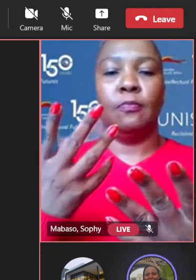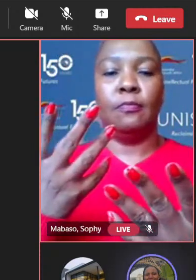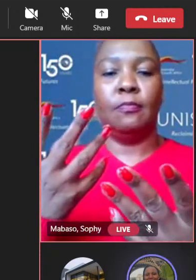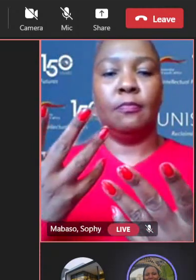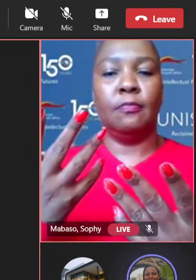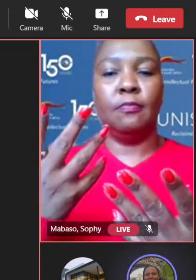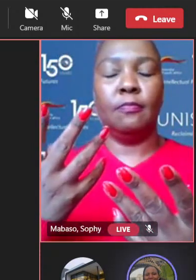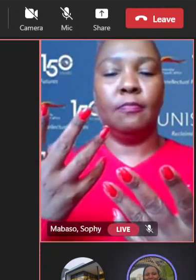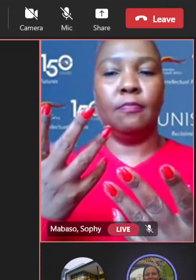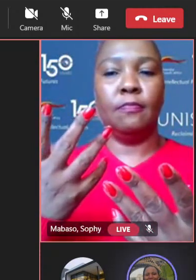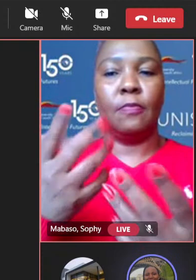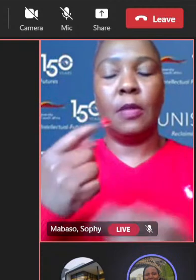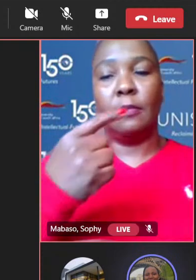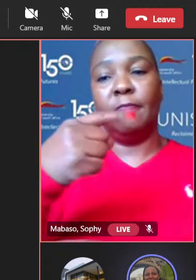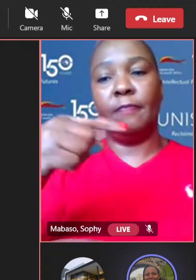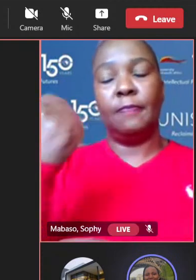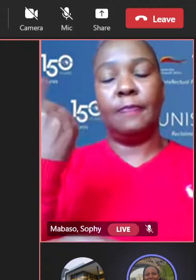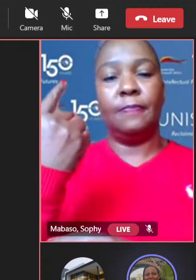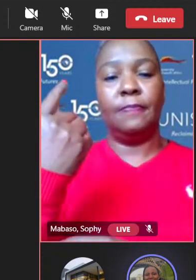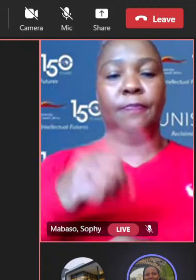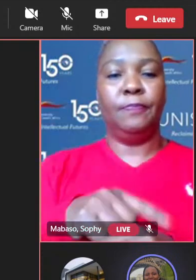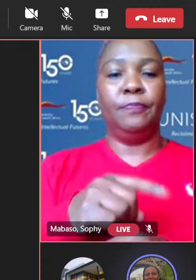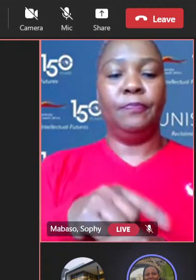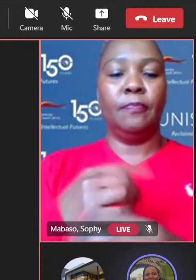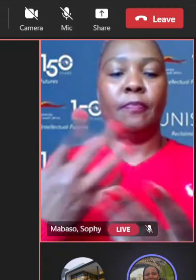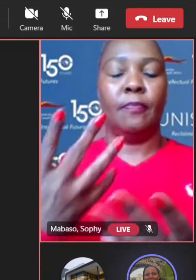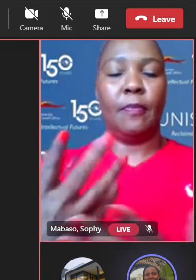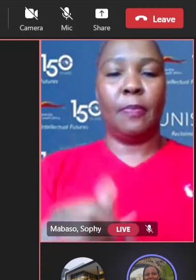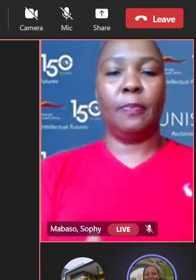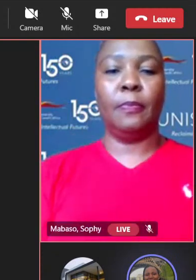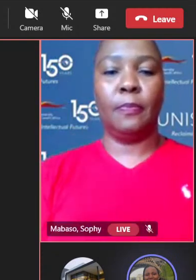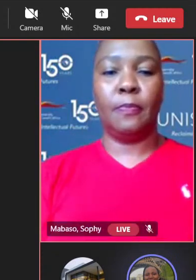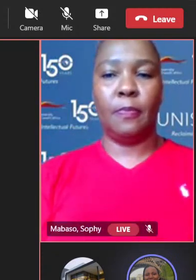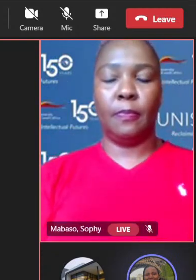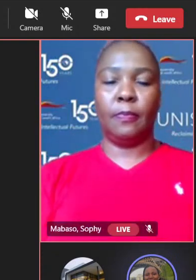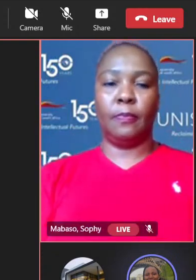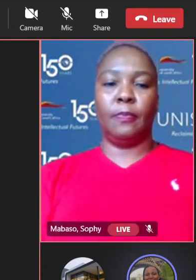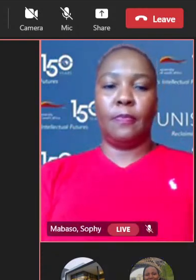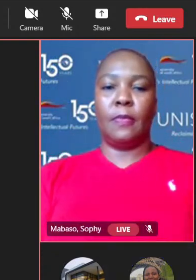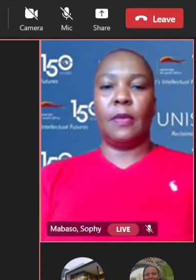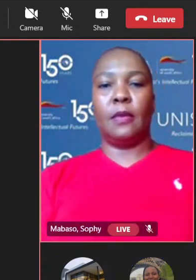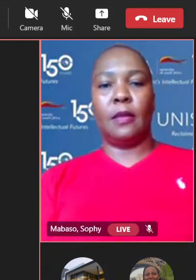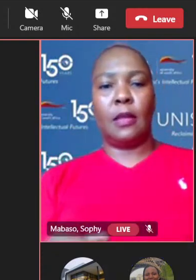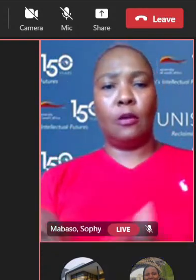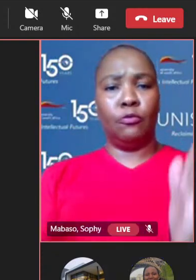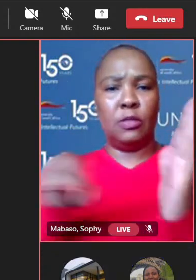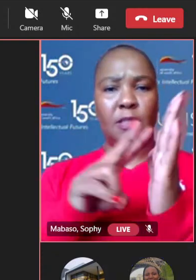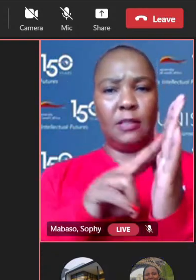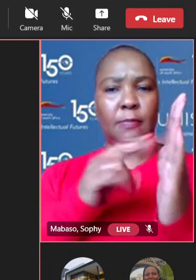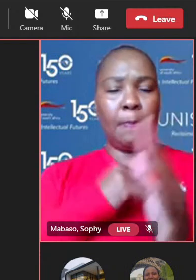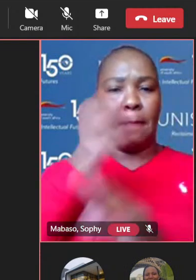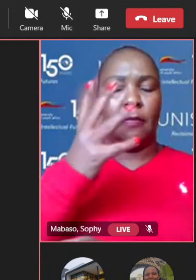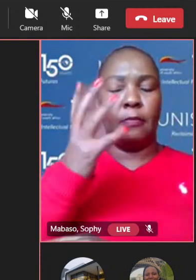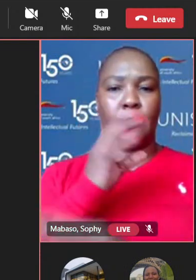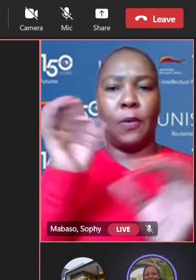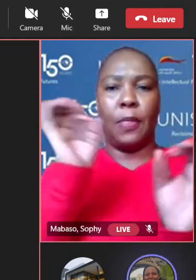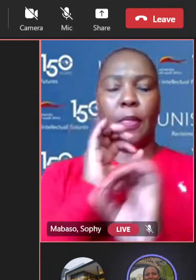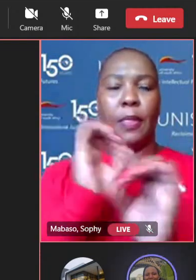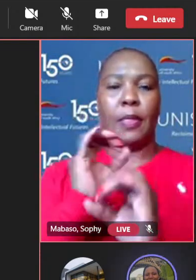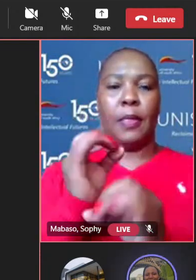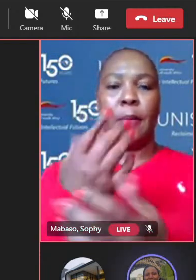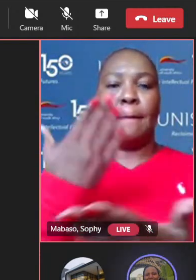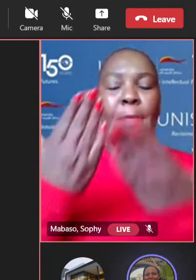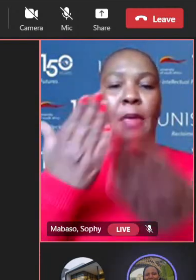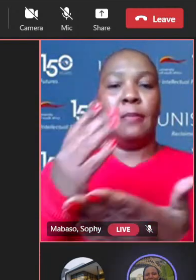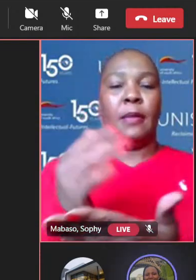at the beginning. So is it still? No, it's not coming through yet. Maybe let me share it from my side, and then